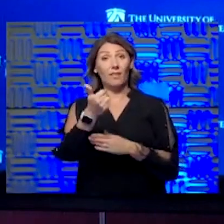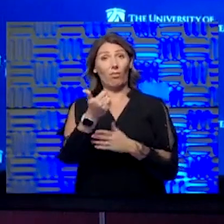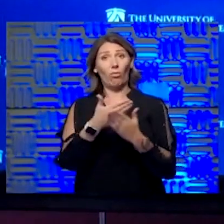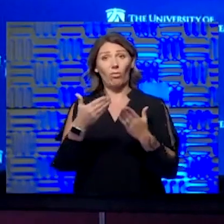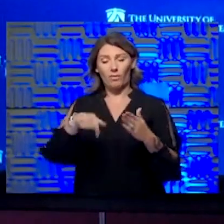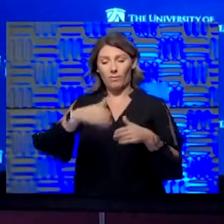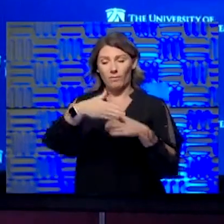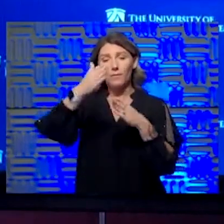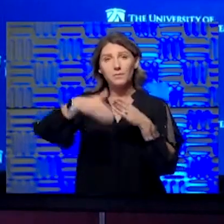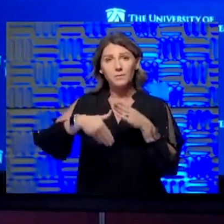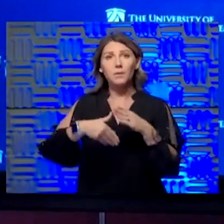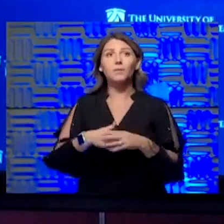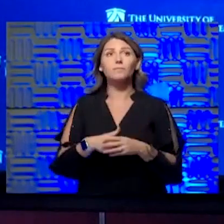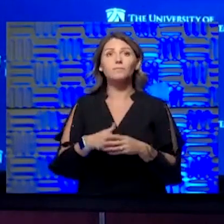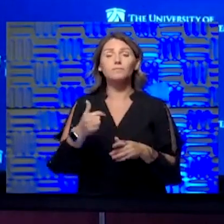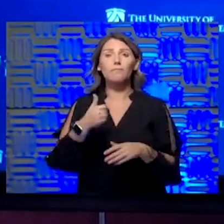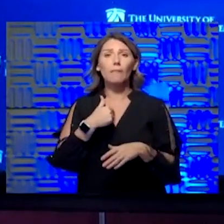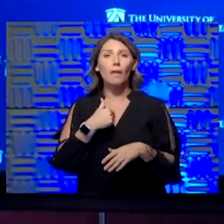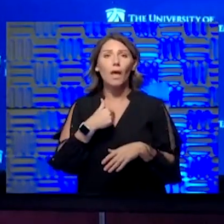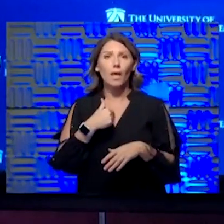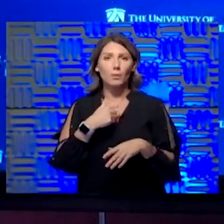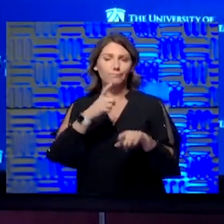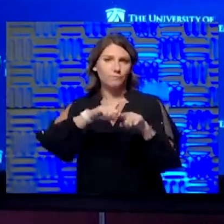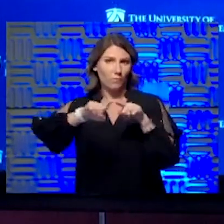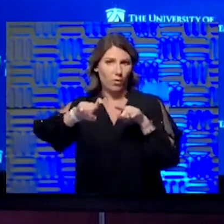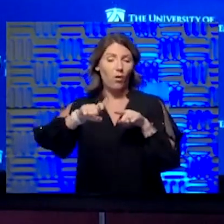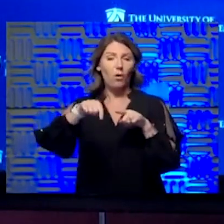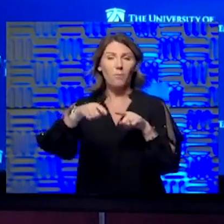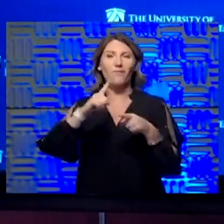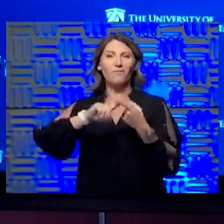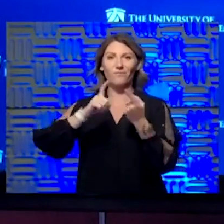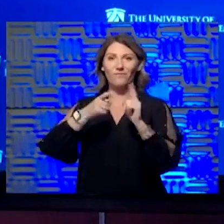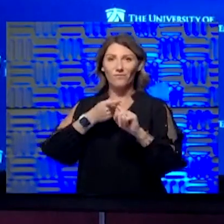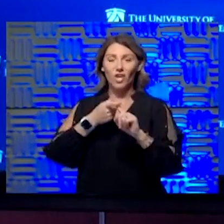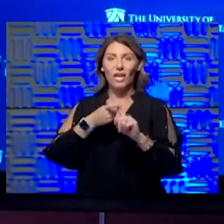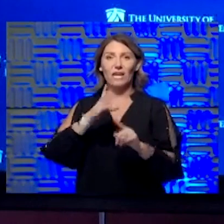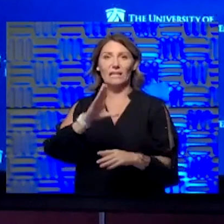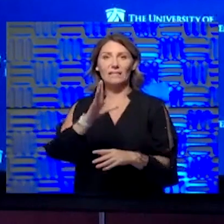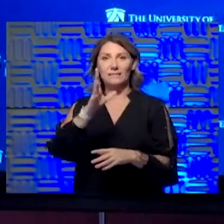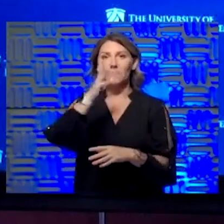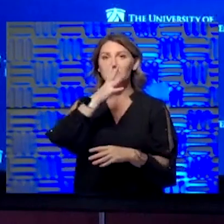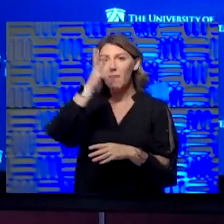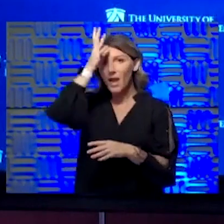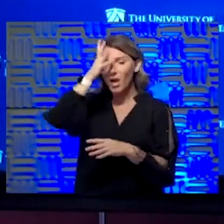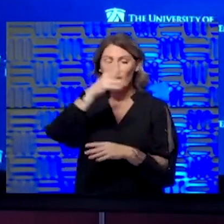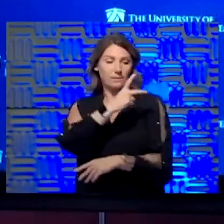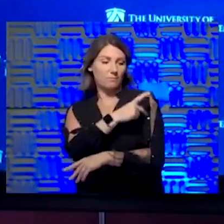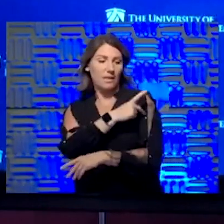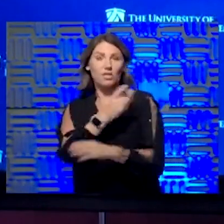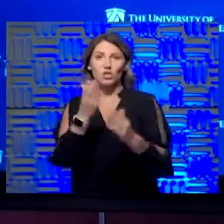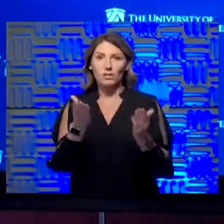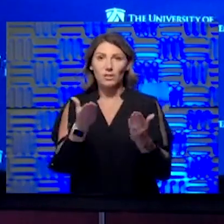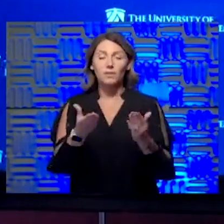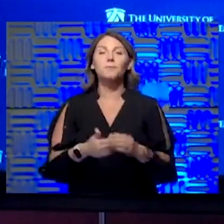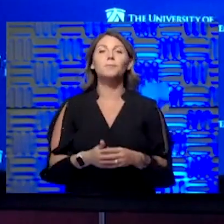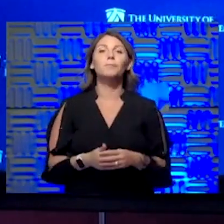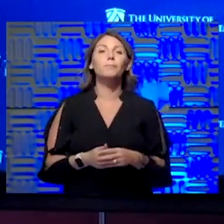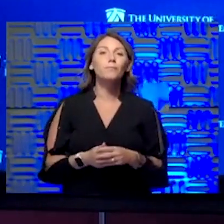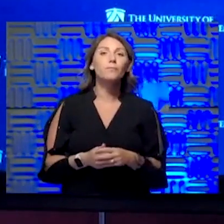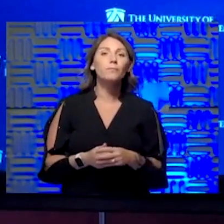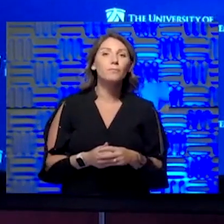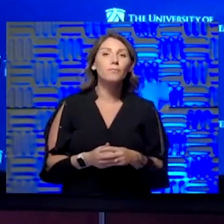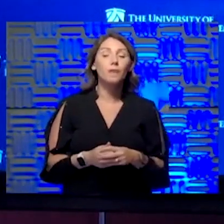for patients, and when we had visitors, we don't have visitors in our hospital anymore. We If any of you have ever been